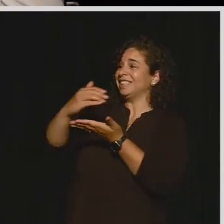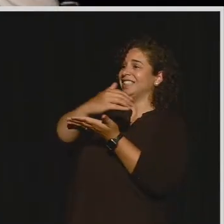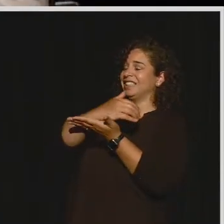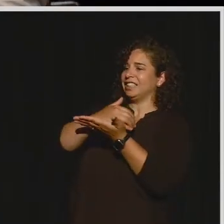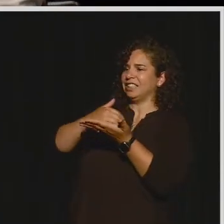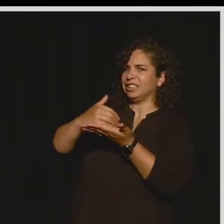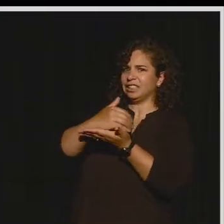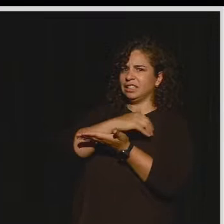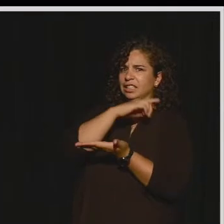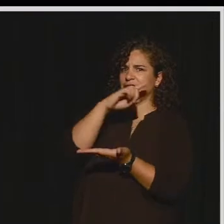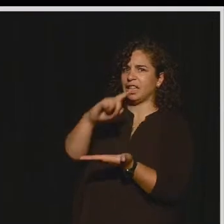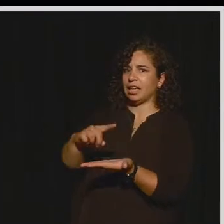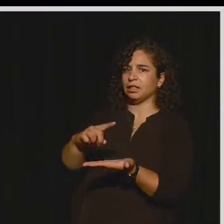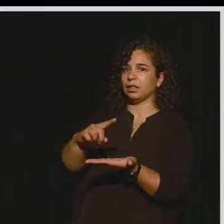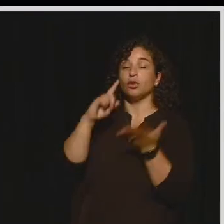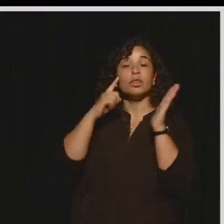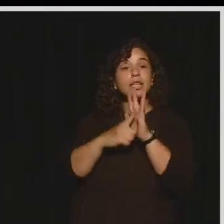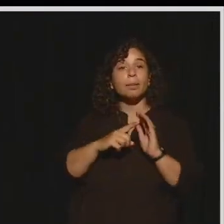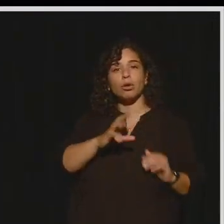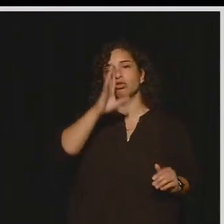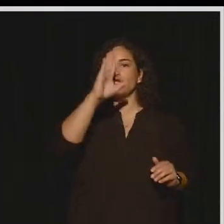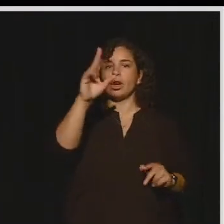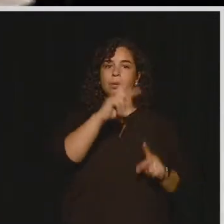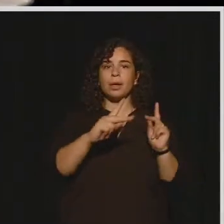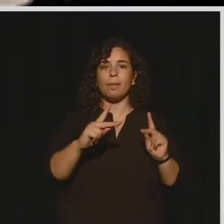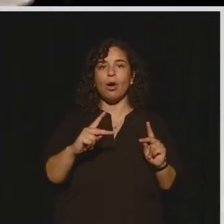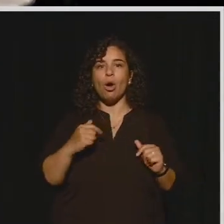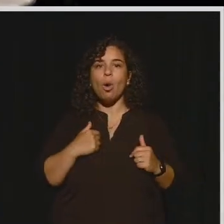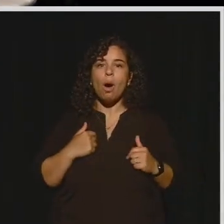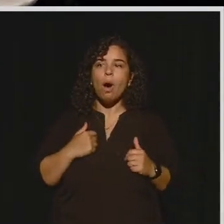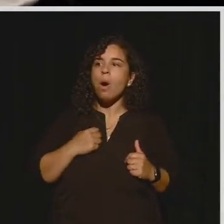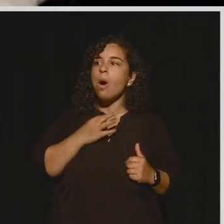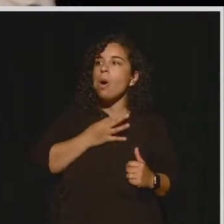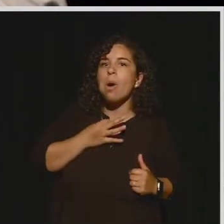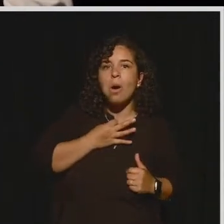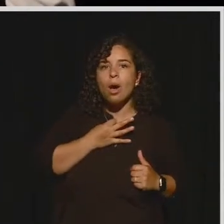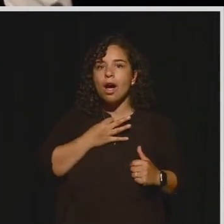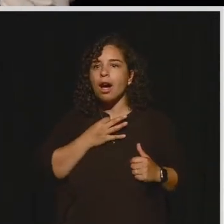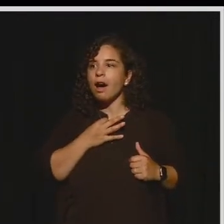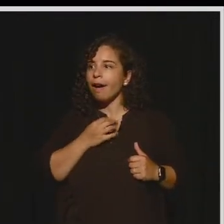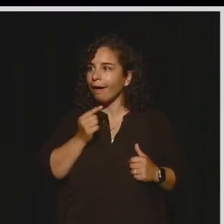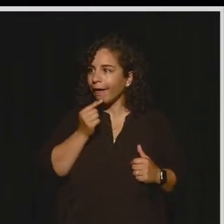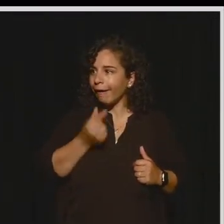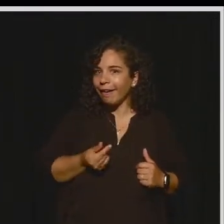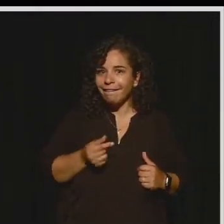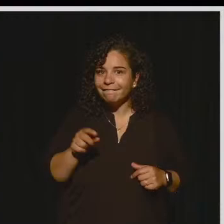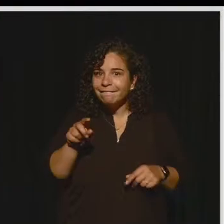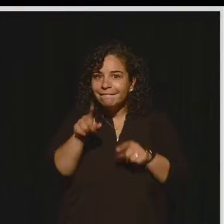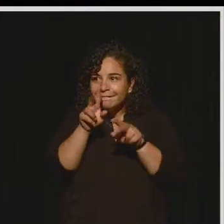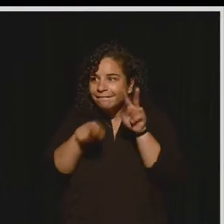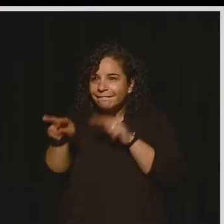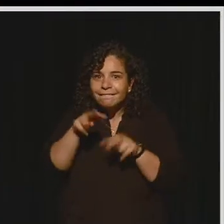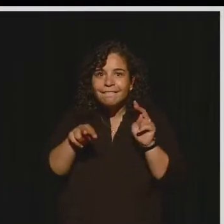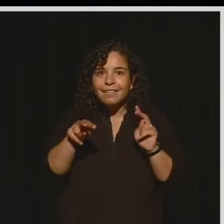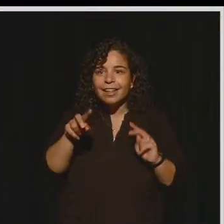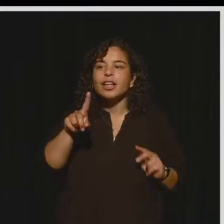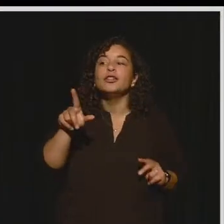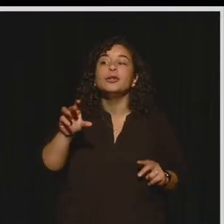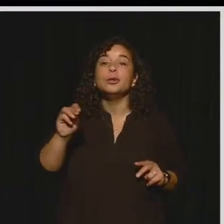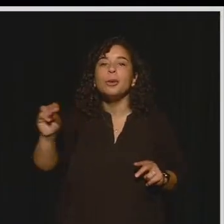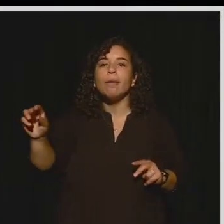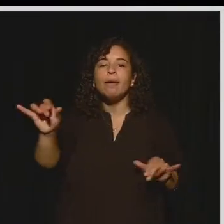to hang out in the zoo, you know what I mean? And it's not